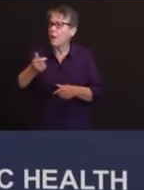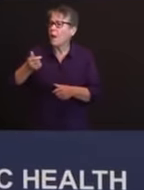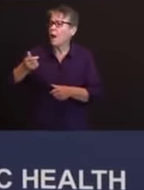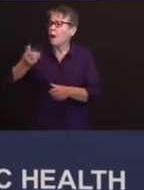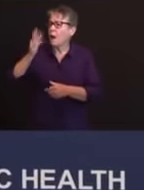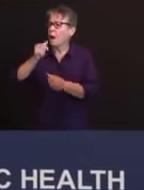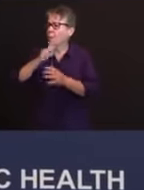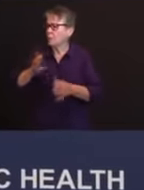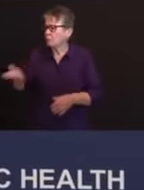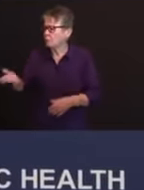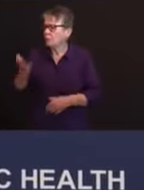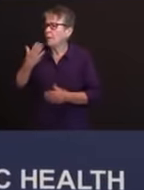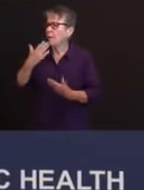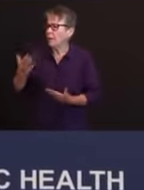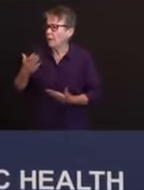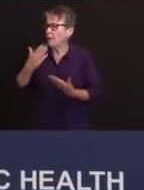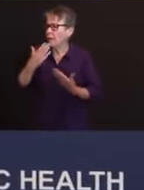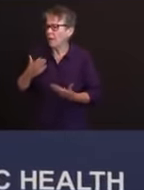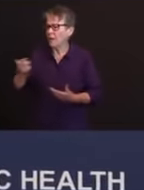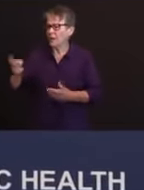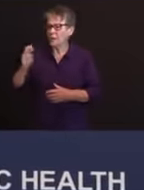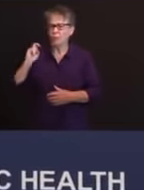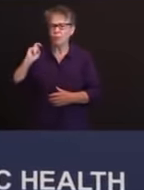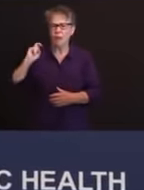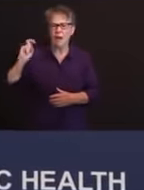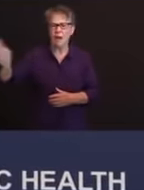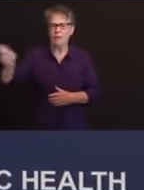you, everybody. Safe travels. Thank you, sir. Great to have you.